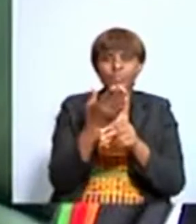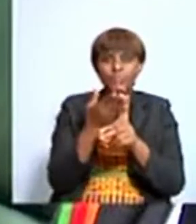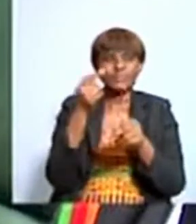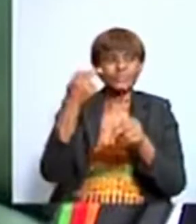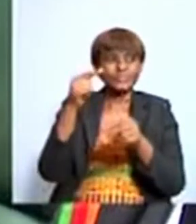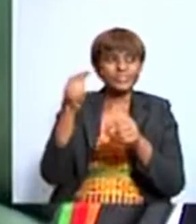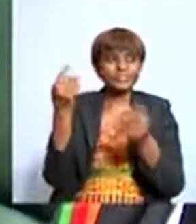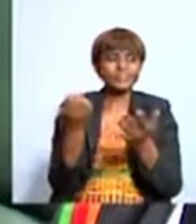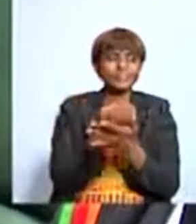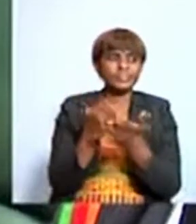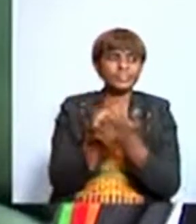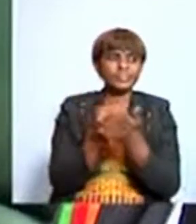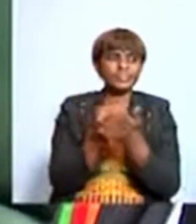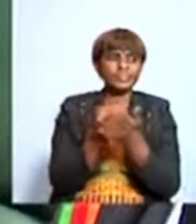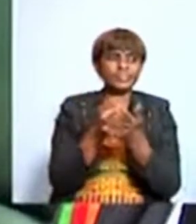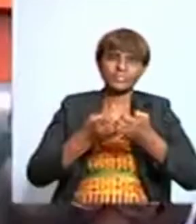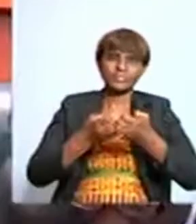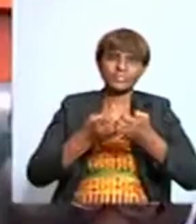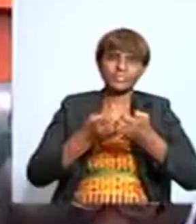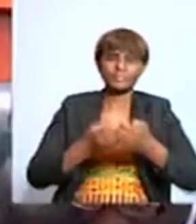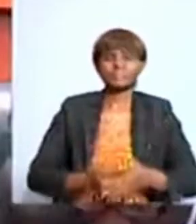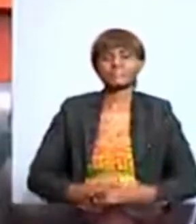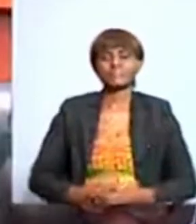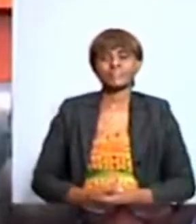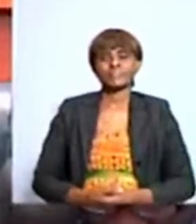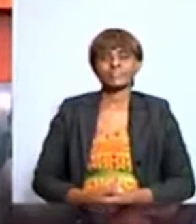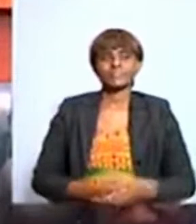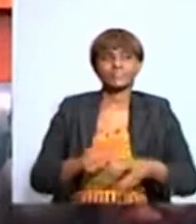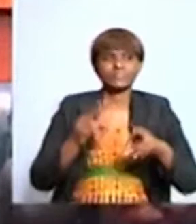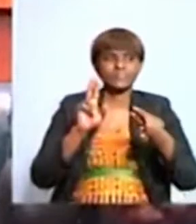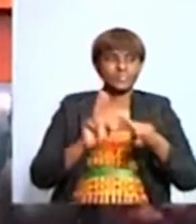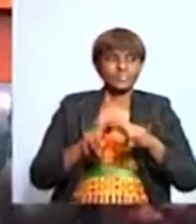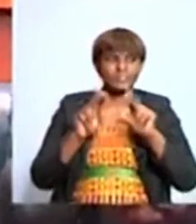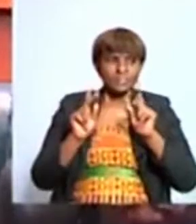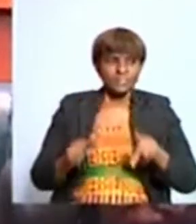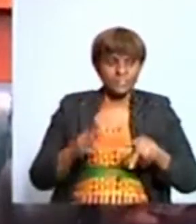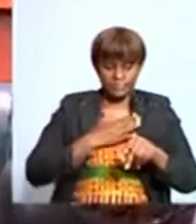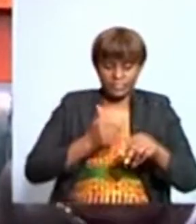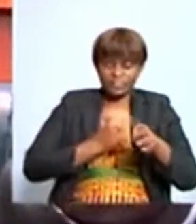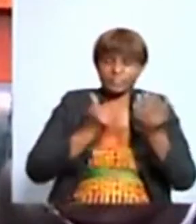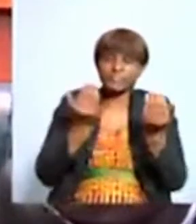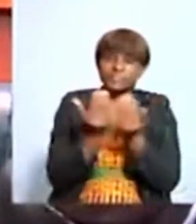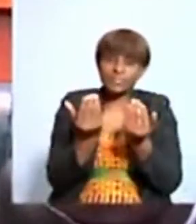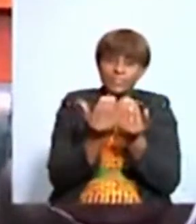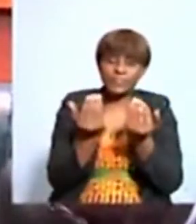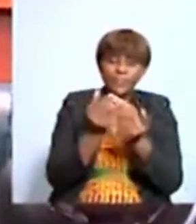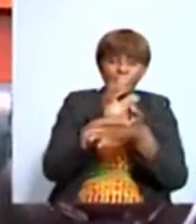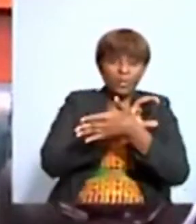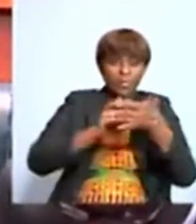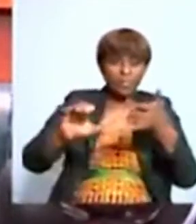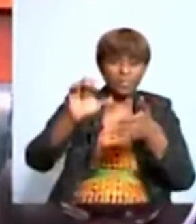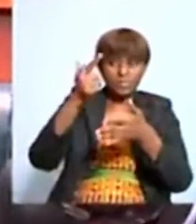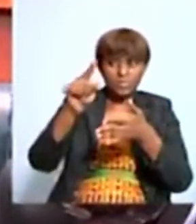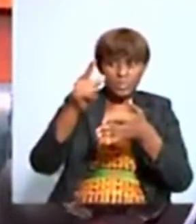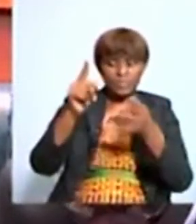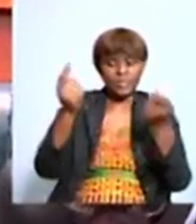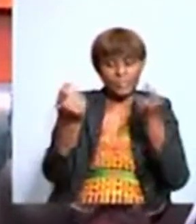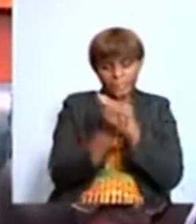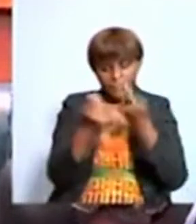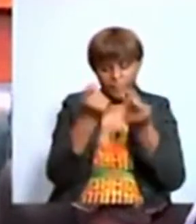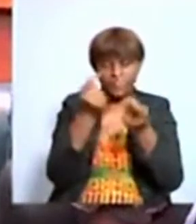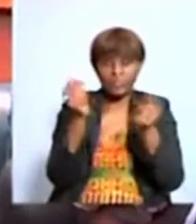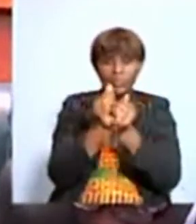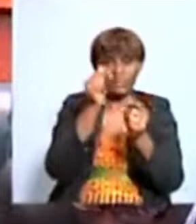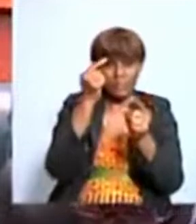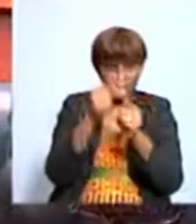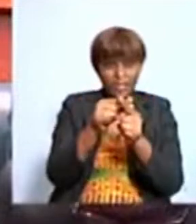Green Economy and Environment. Mr. Chairman, I beg to move that clause 21 be amended with